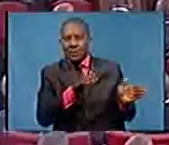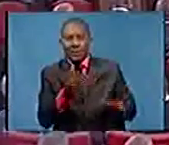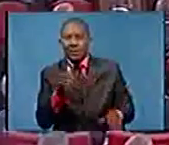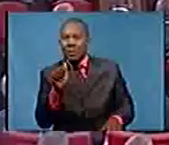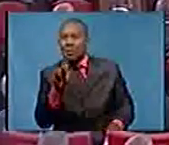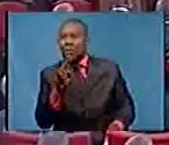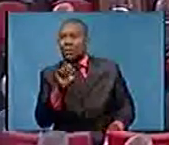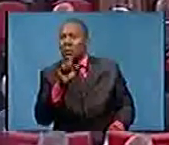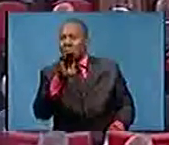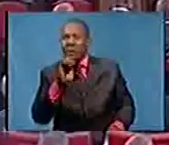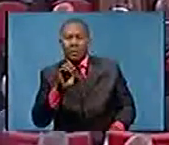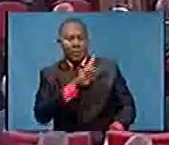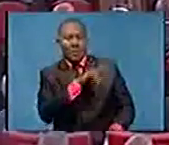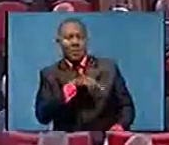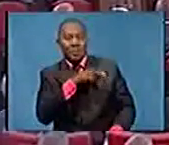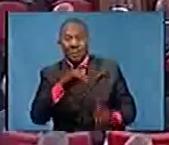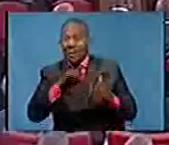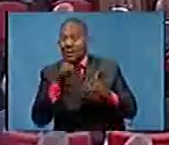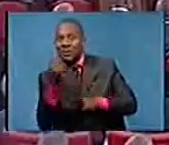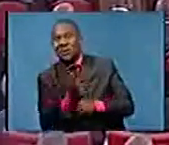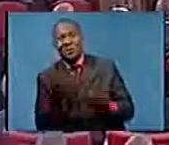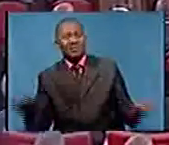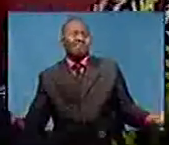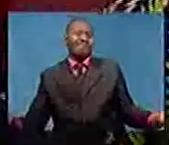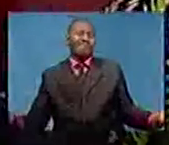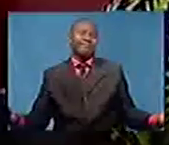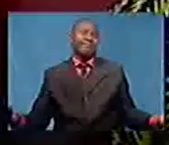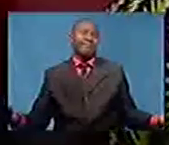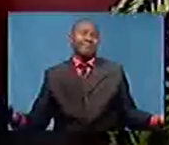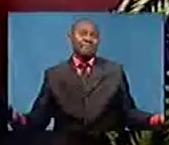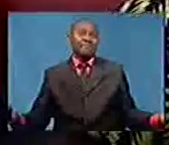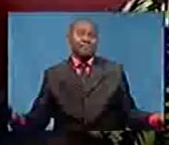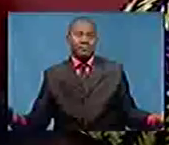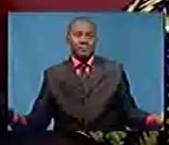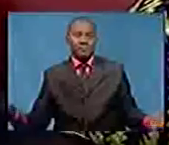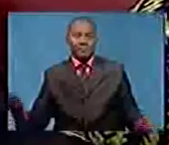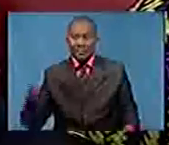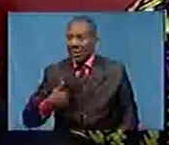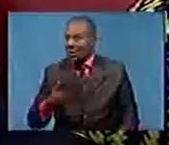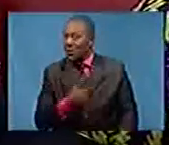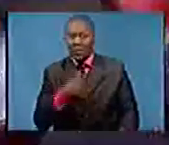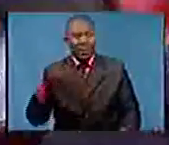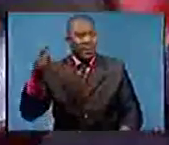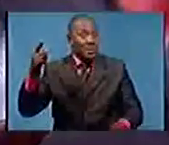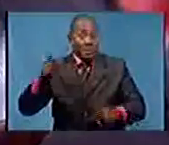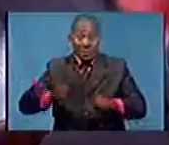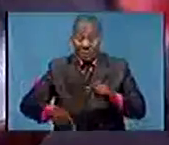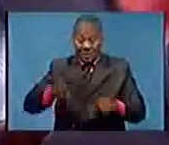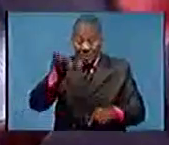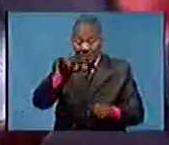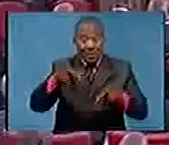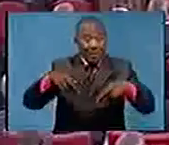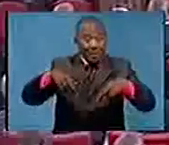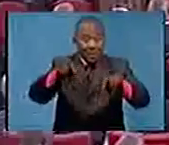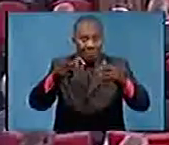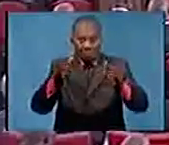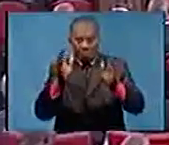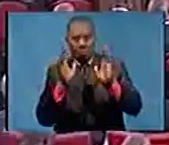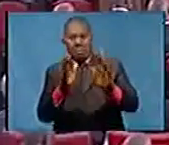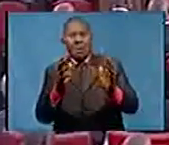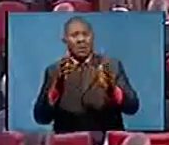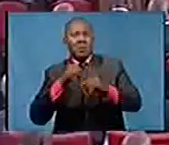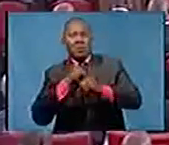Hospital the next morning. We can also not say that that road should just be left